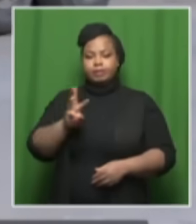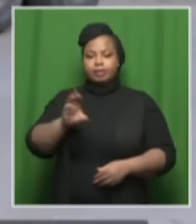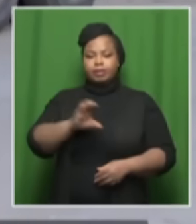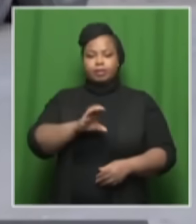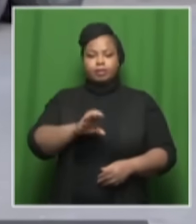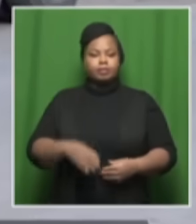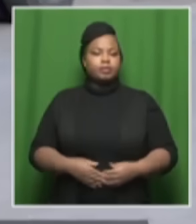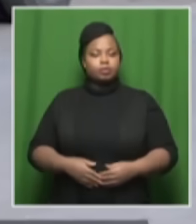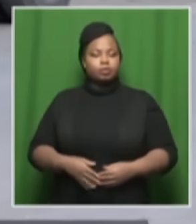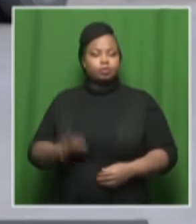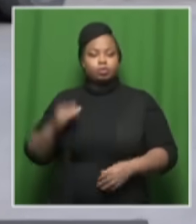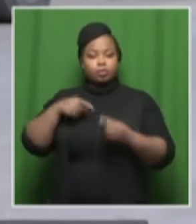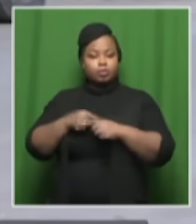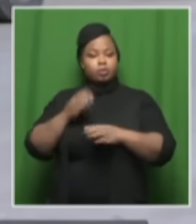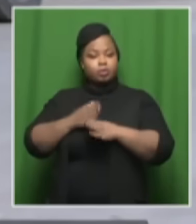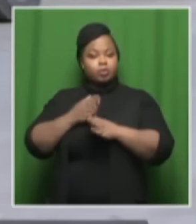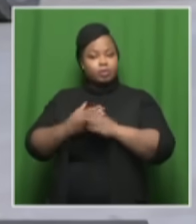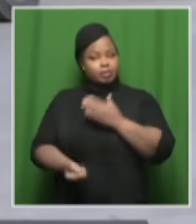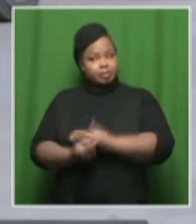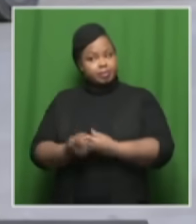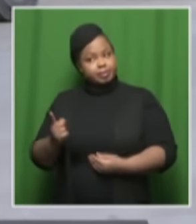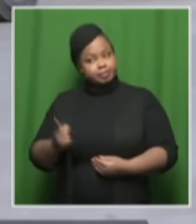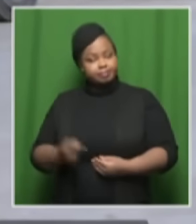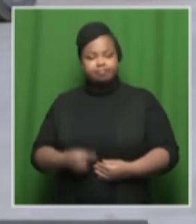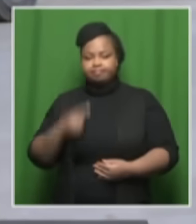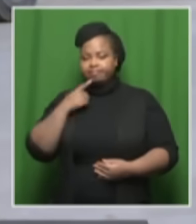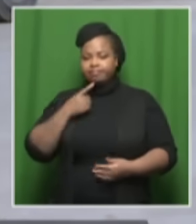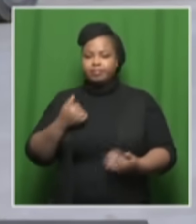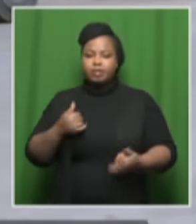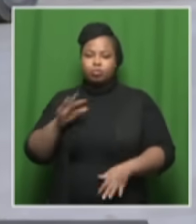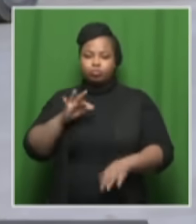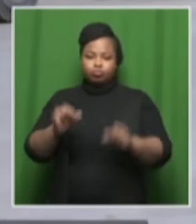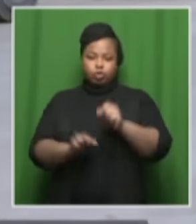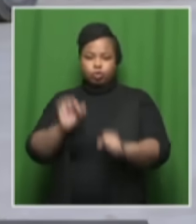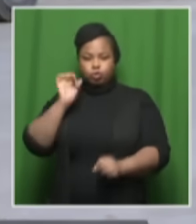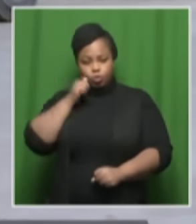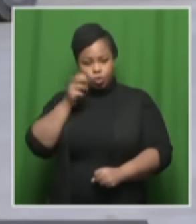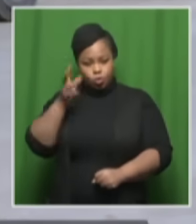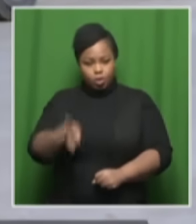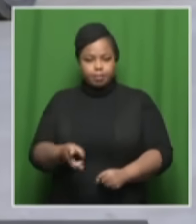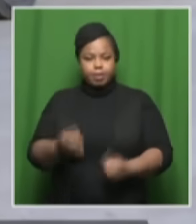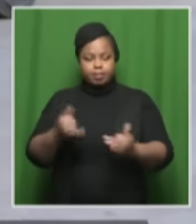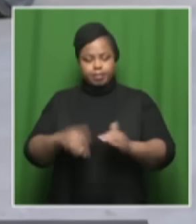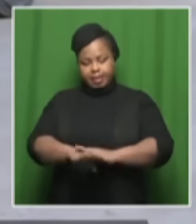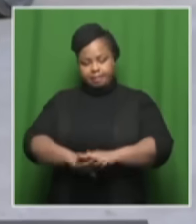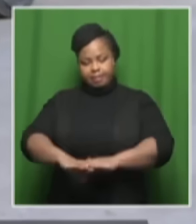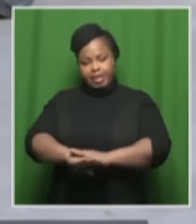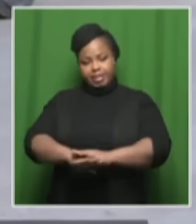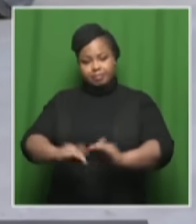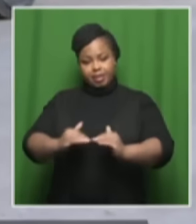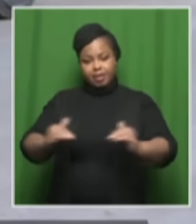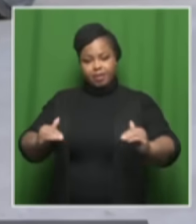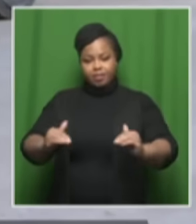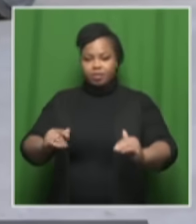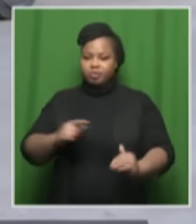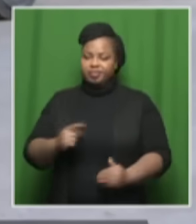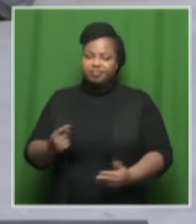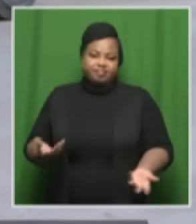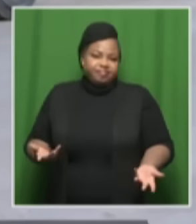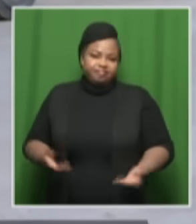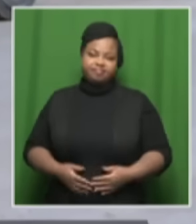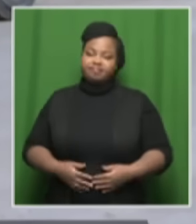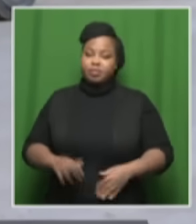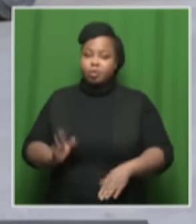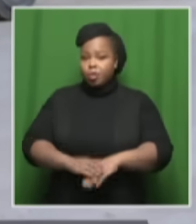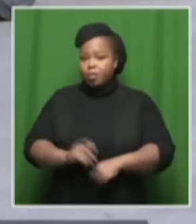speaking about the work that's been done here, saying that they're looking at wrapping up tomorrow. They're now at the basement level, saying that you can't really say if there are still